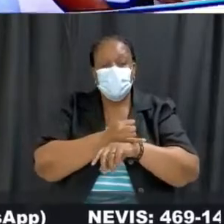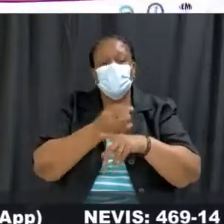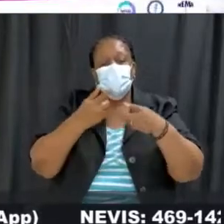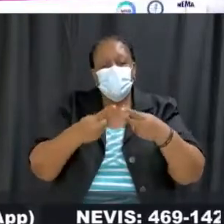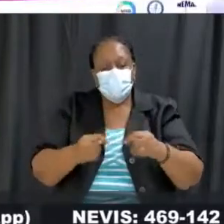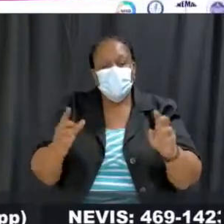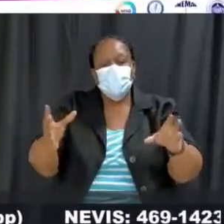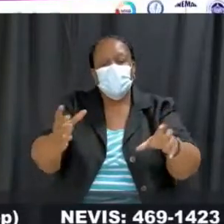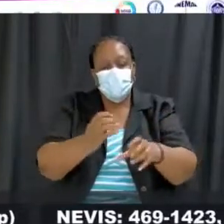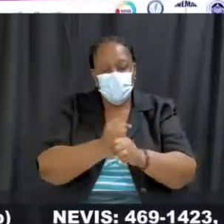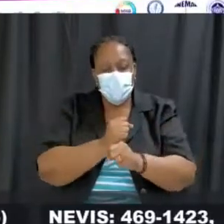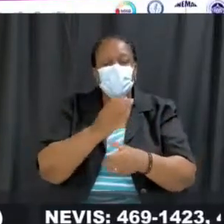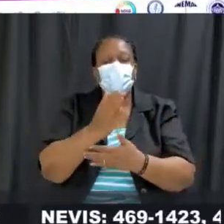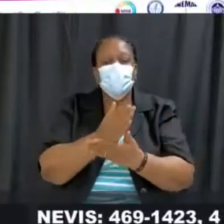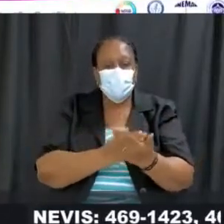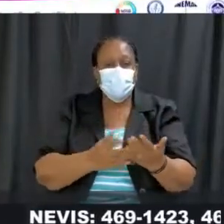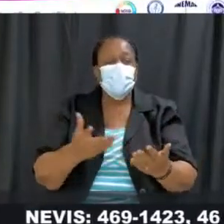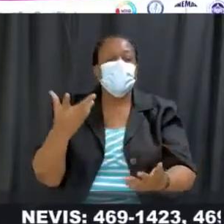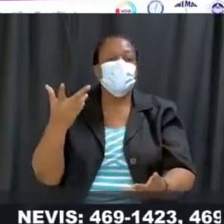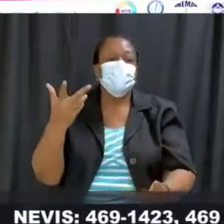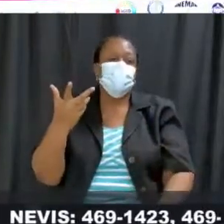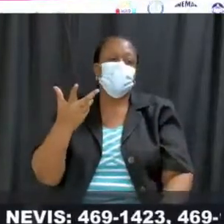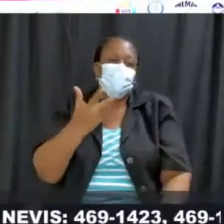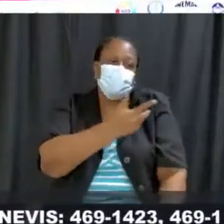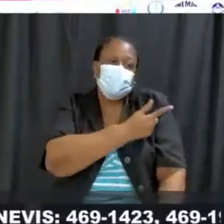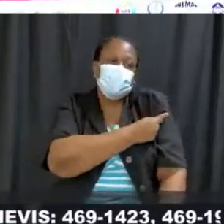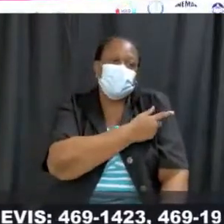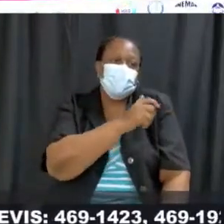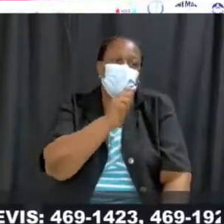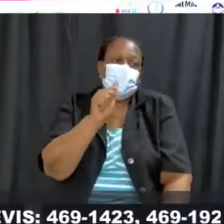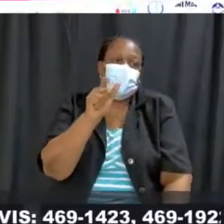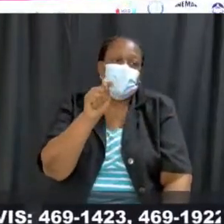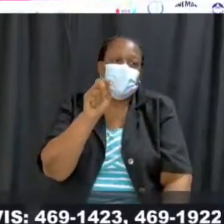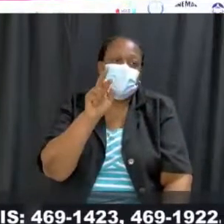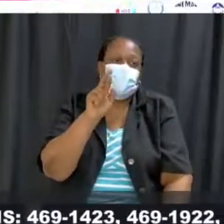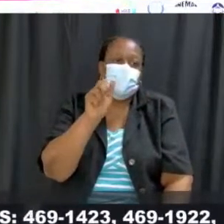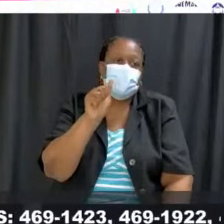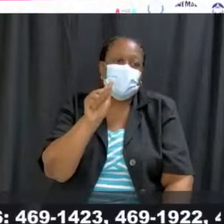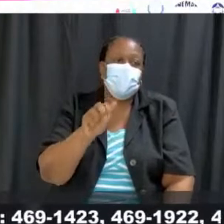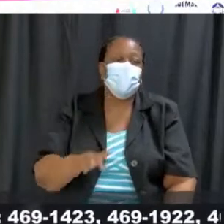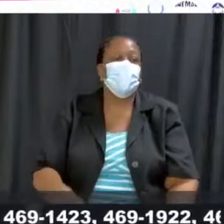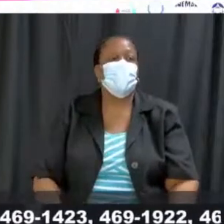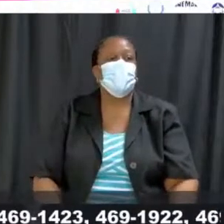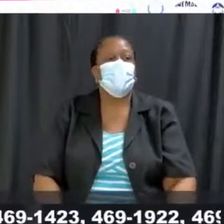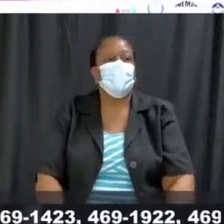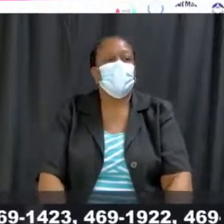trying to source some AstraZeneca Oxford vaccines.